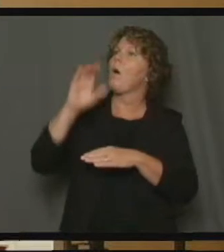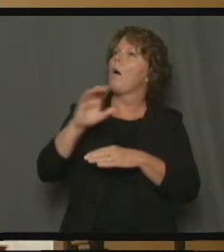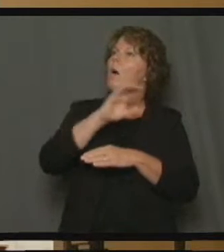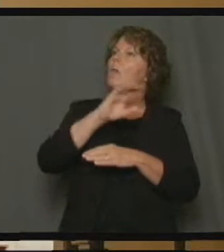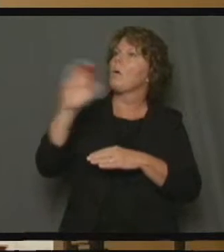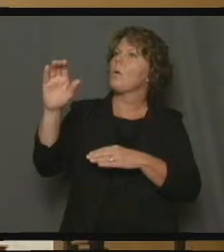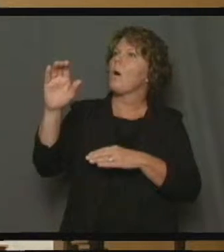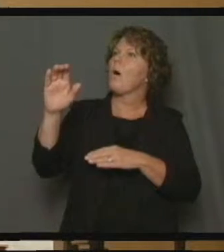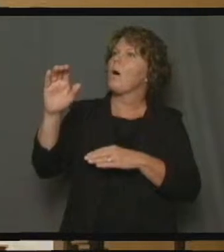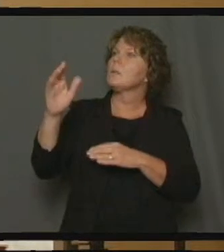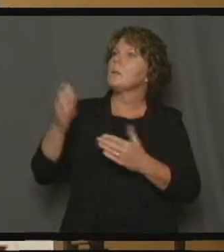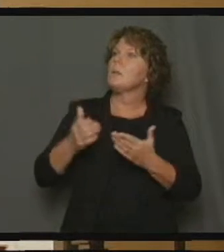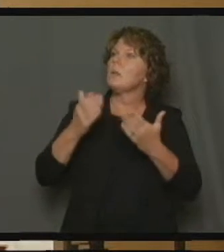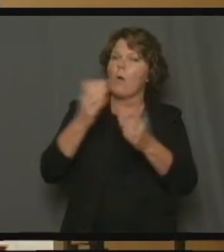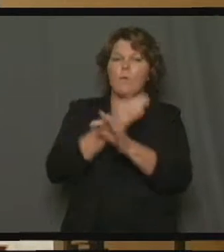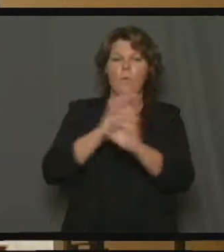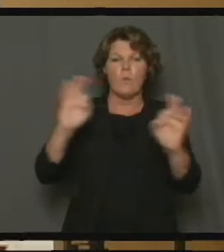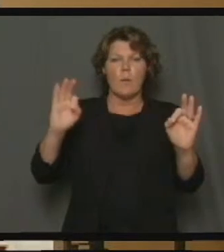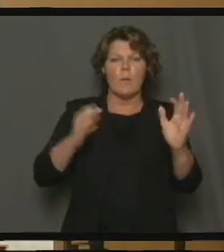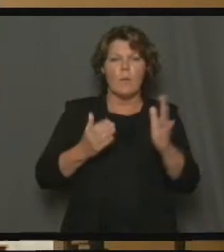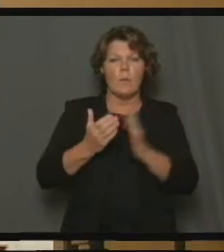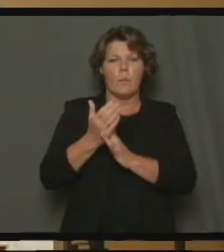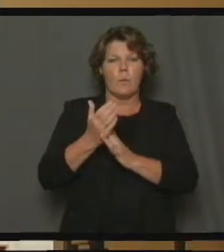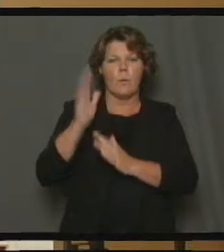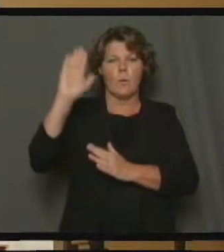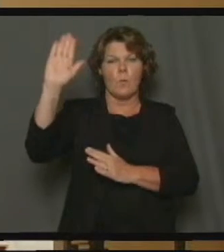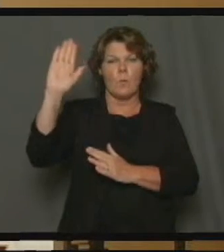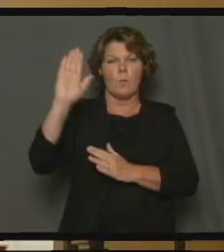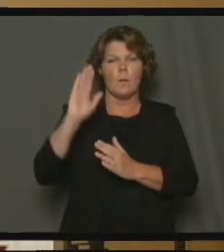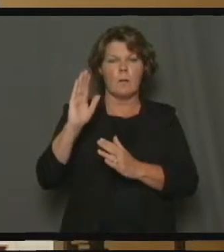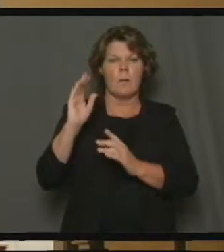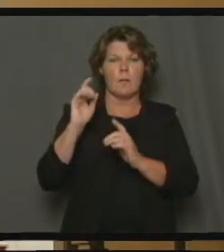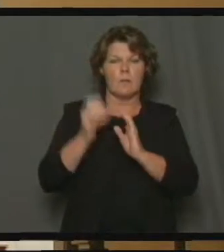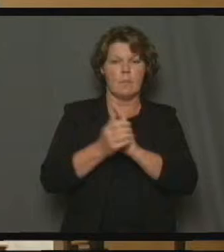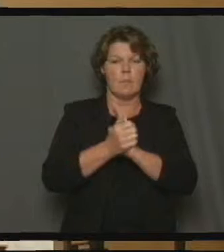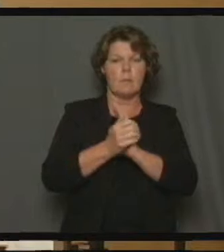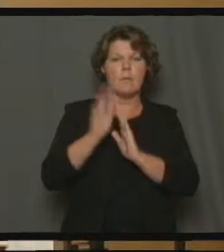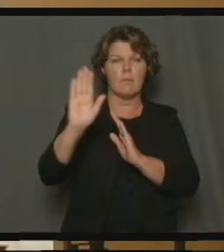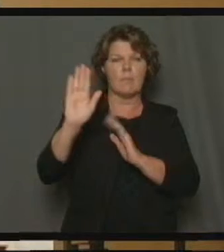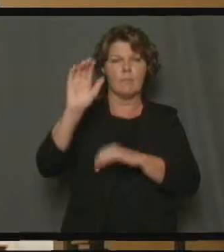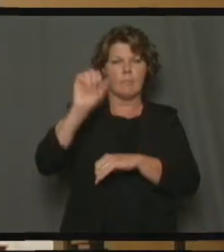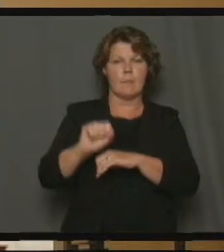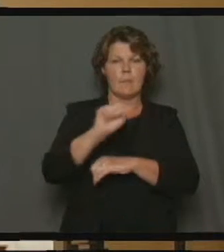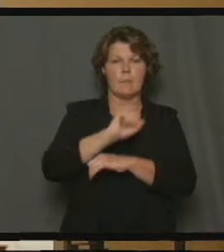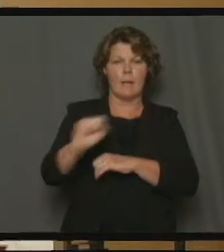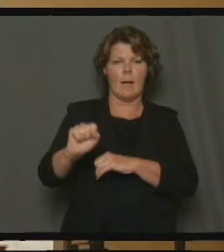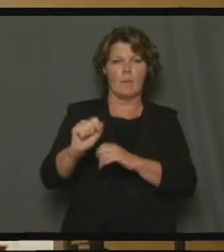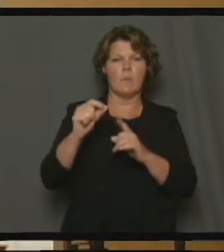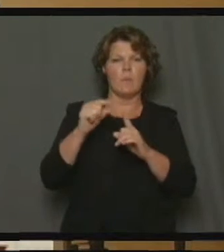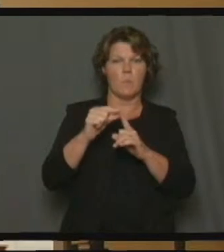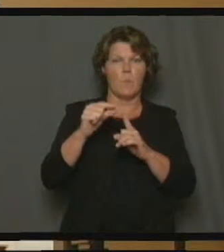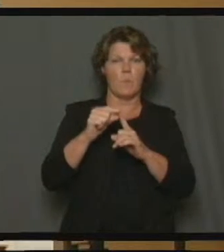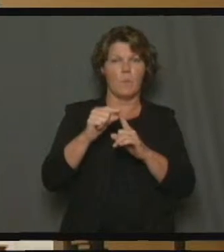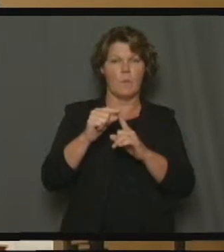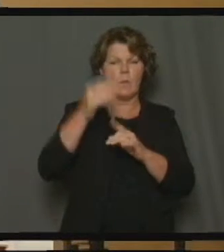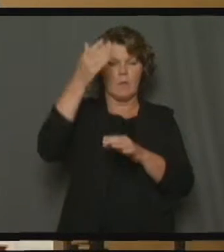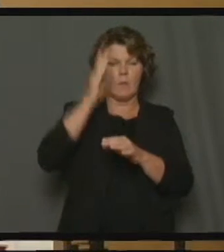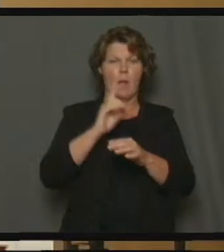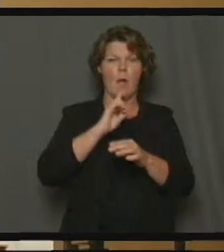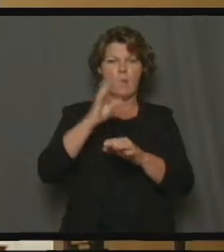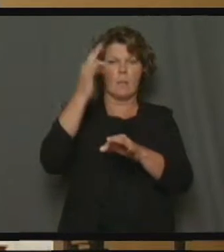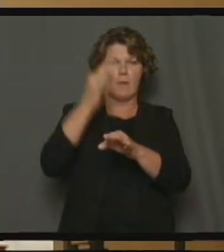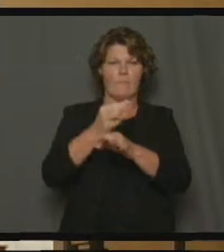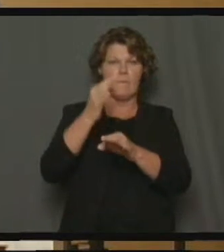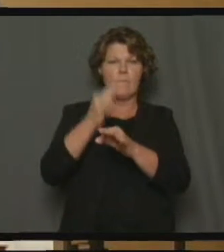offered to us freely through the tools God gives us, his word and sacraments. God is faithful. Christ